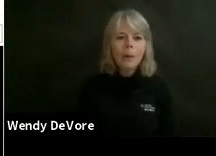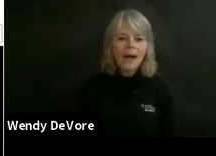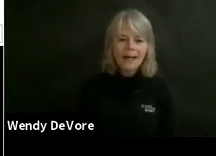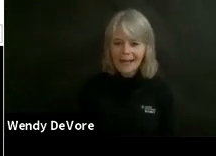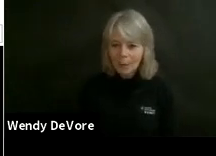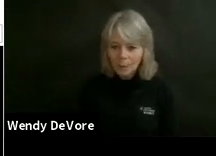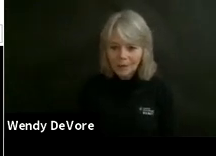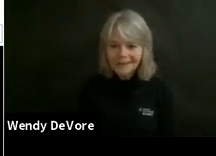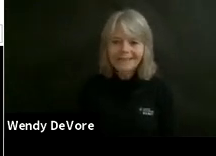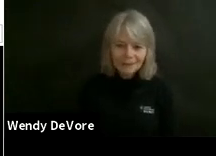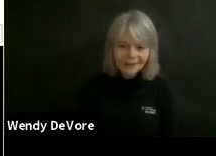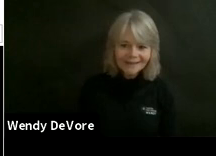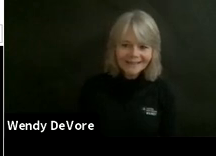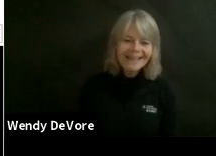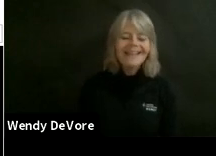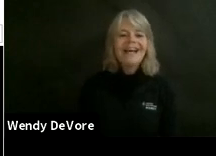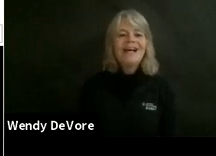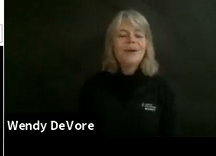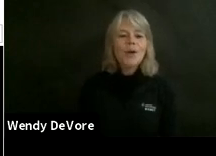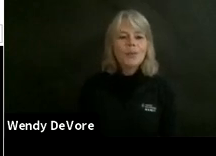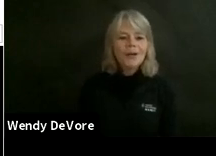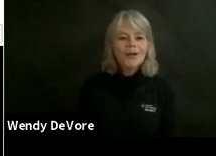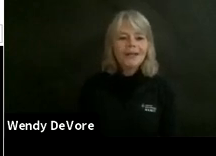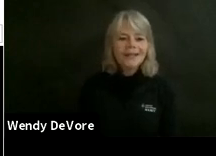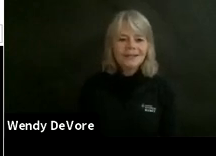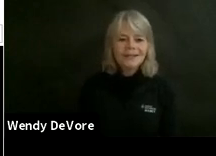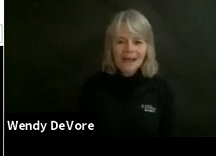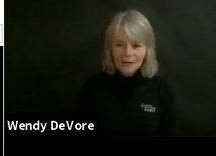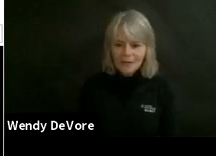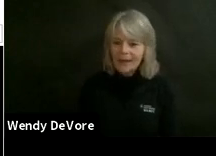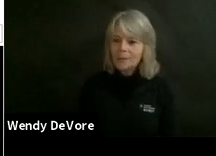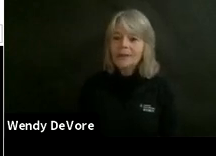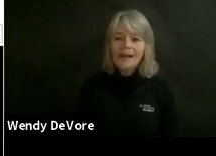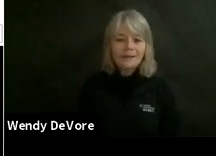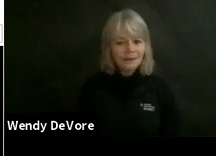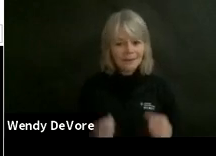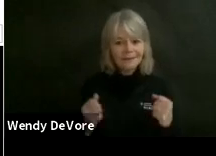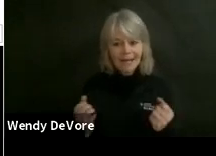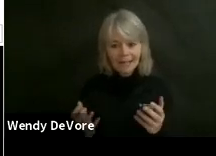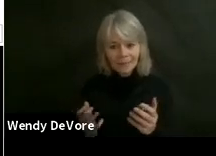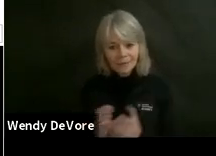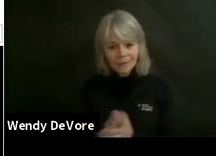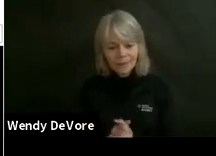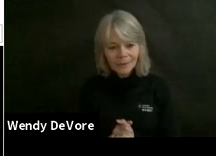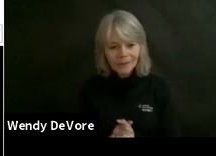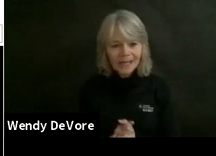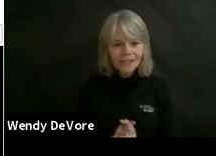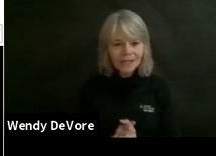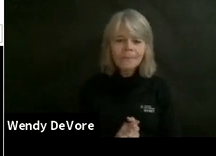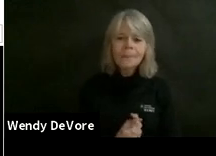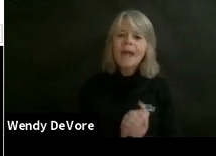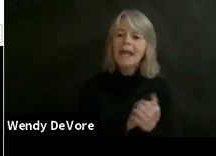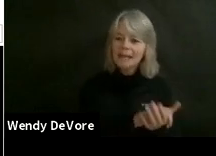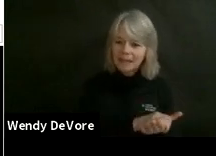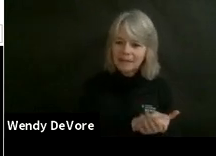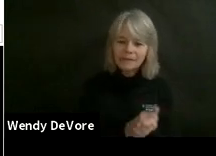Why I Work series. Omar is deaf and relies on sign language for communication